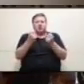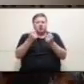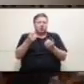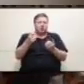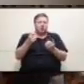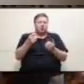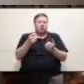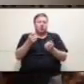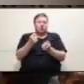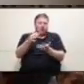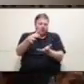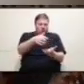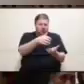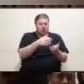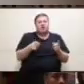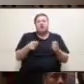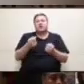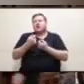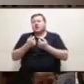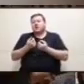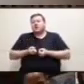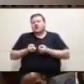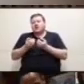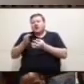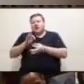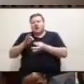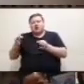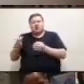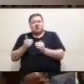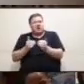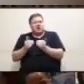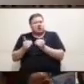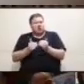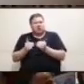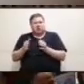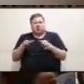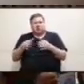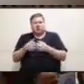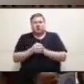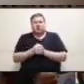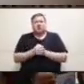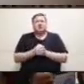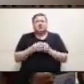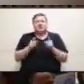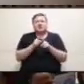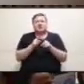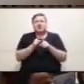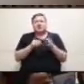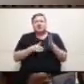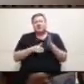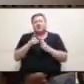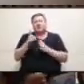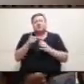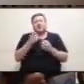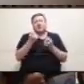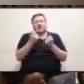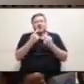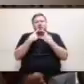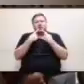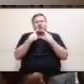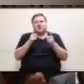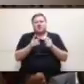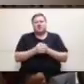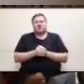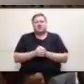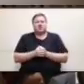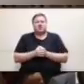for supply chain management unit. And also we have developed the interim financial statements